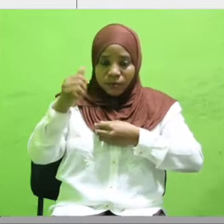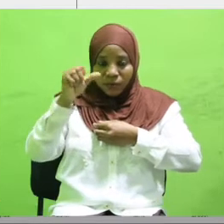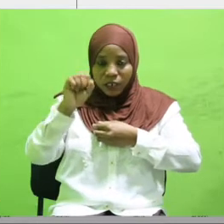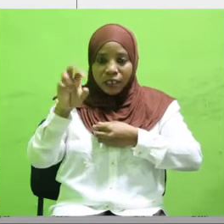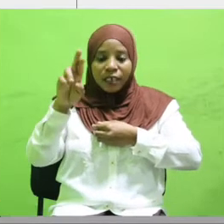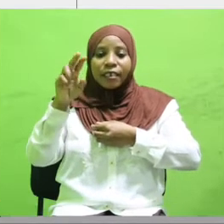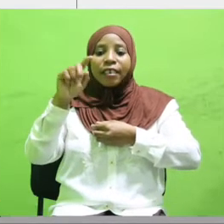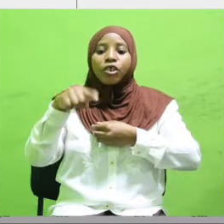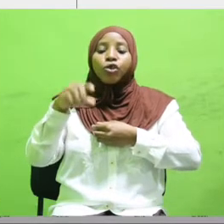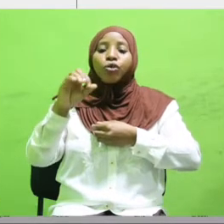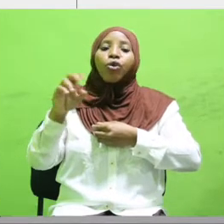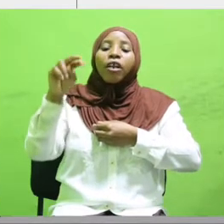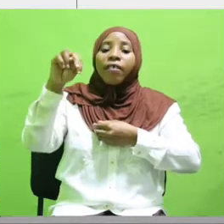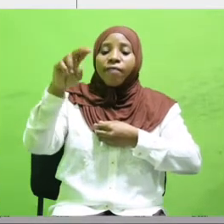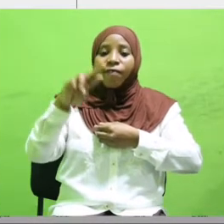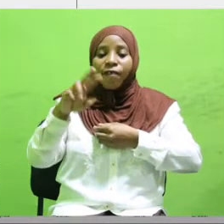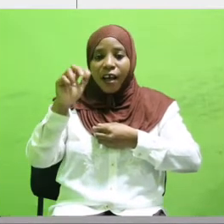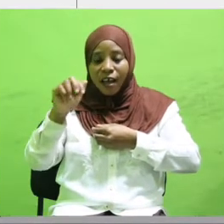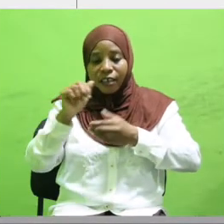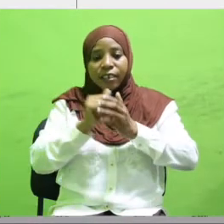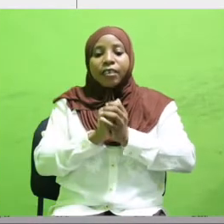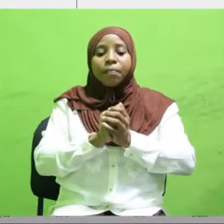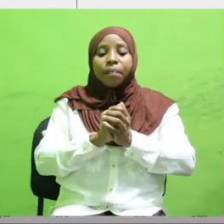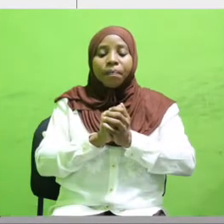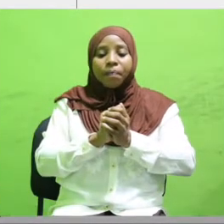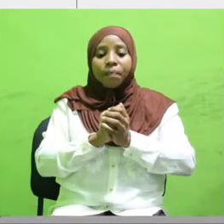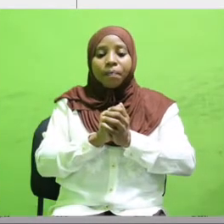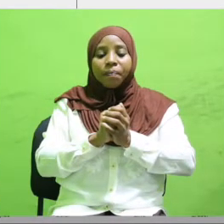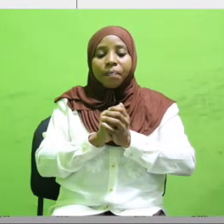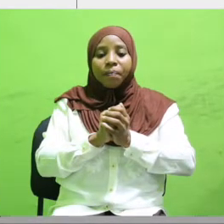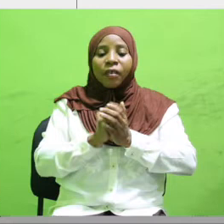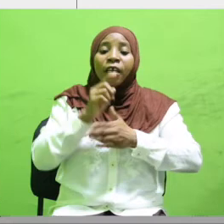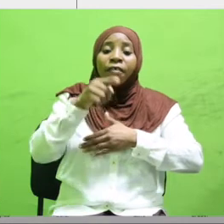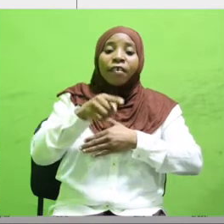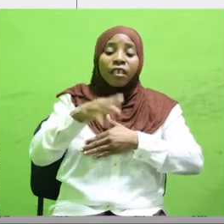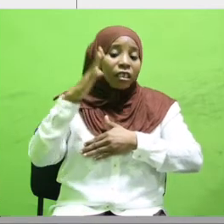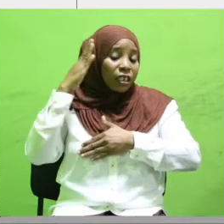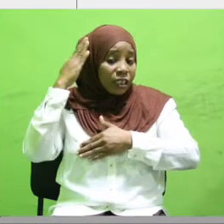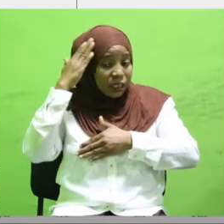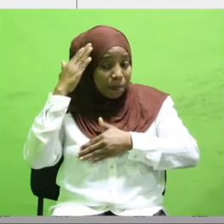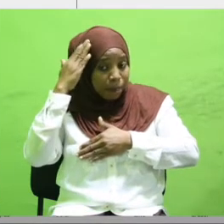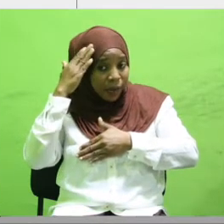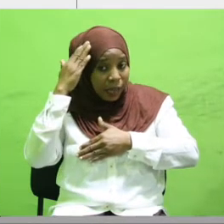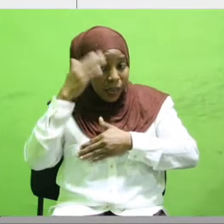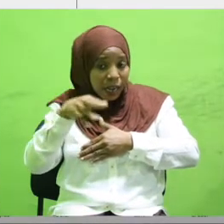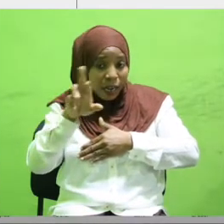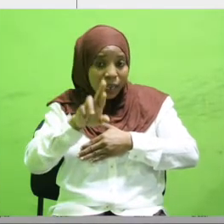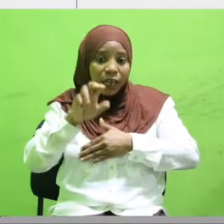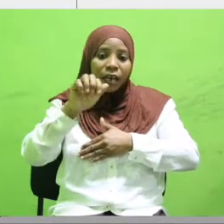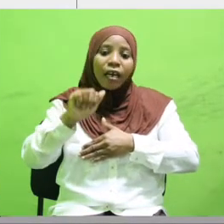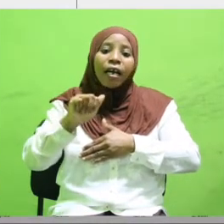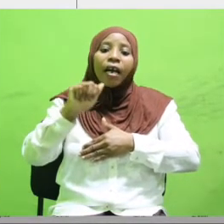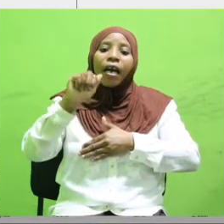Rhizopus stolonifa, you should know that it's just the black bread mold, which is commonly found